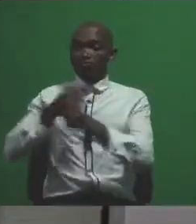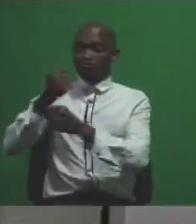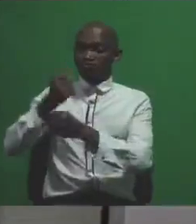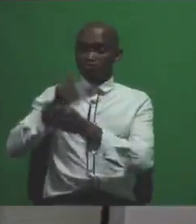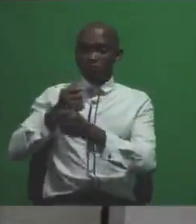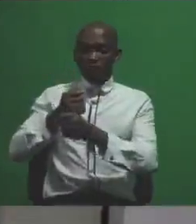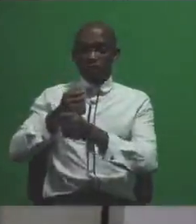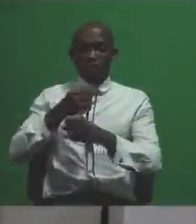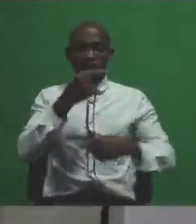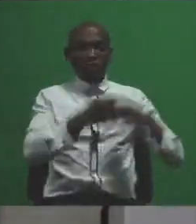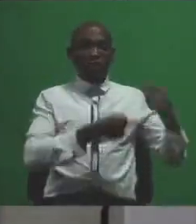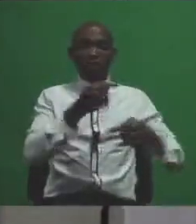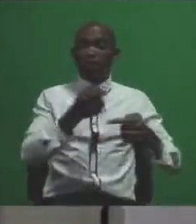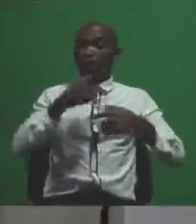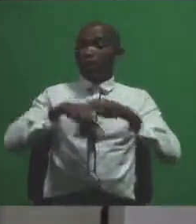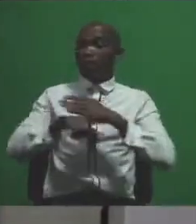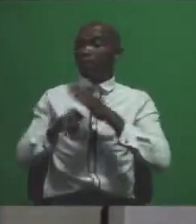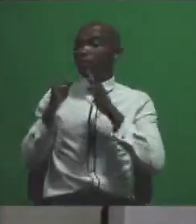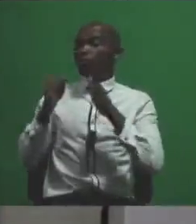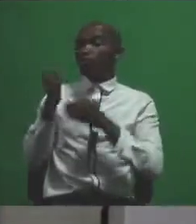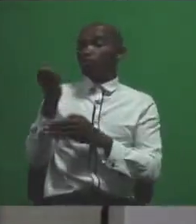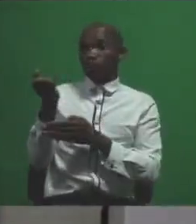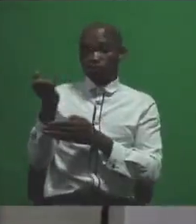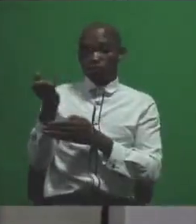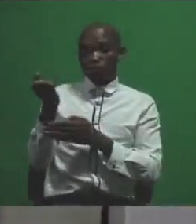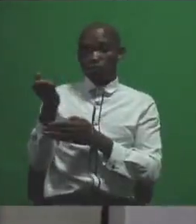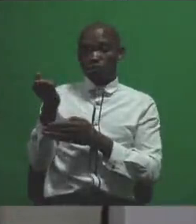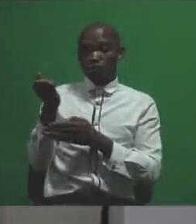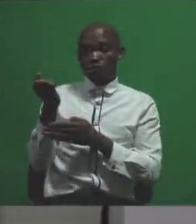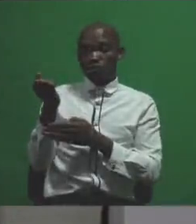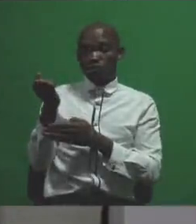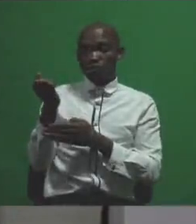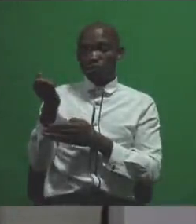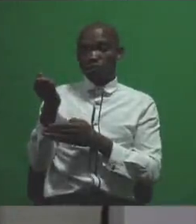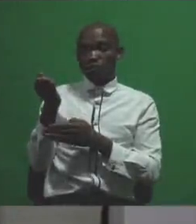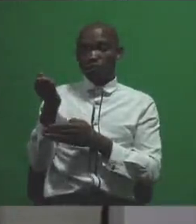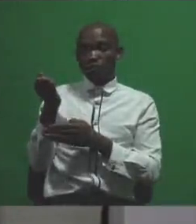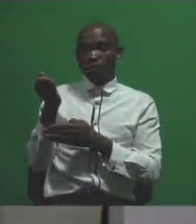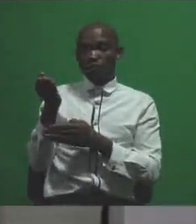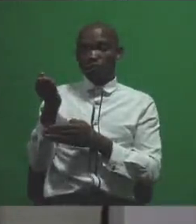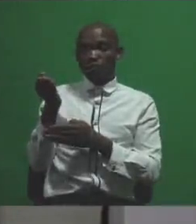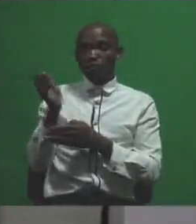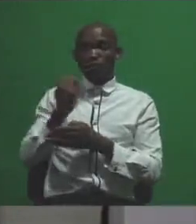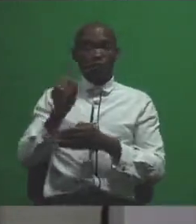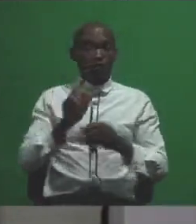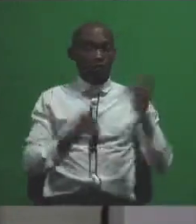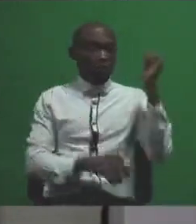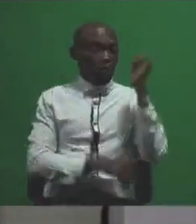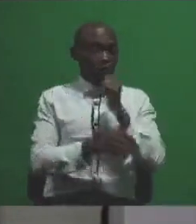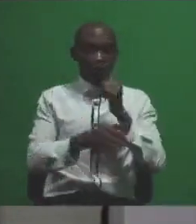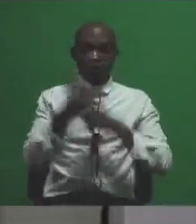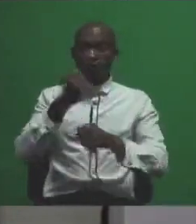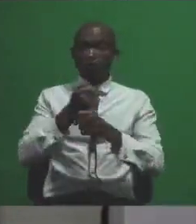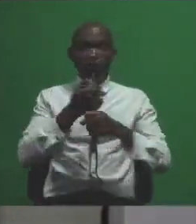carried out which is not should be done in laboratory.